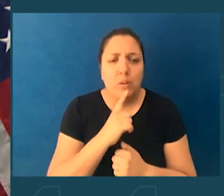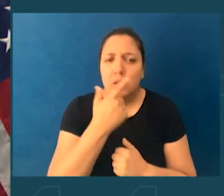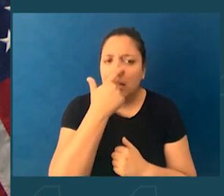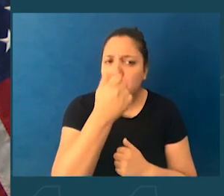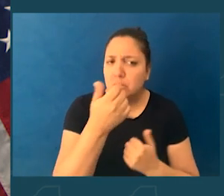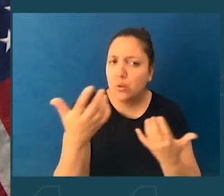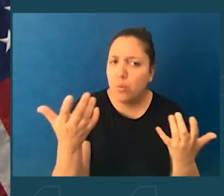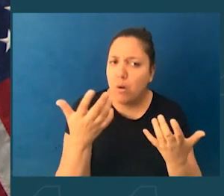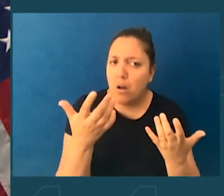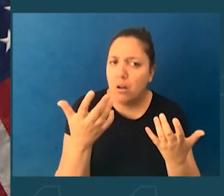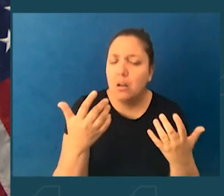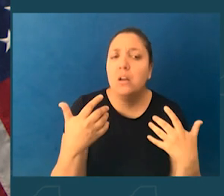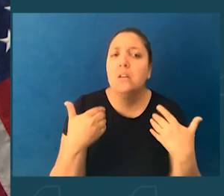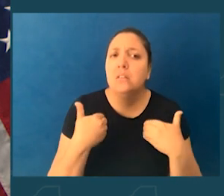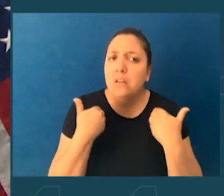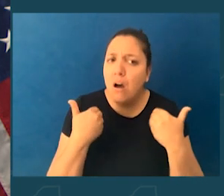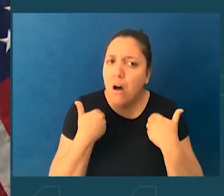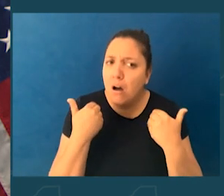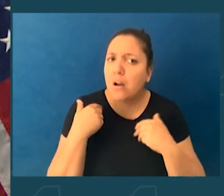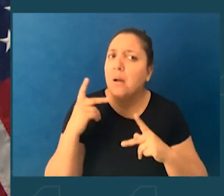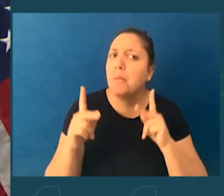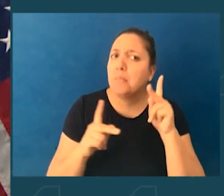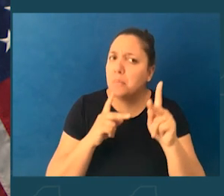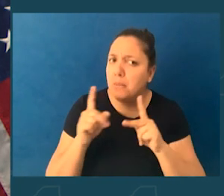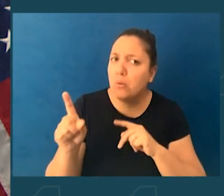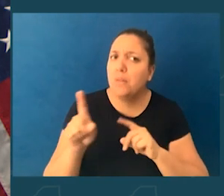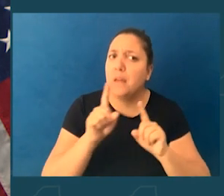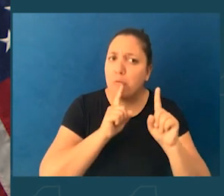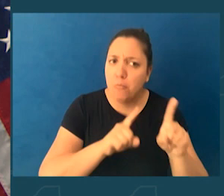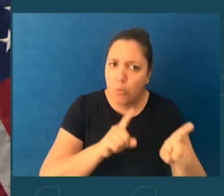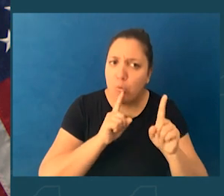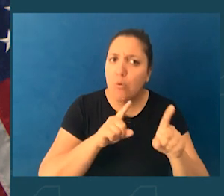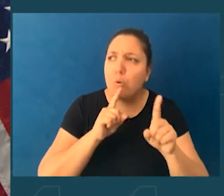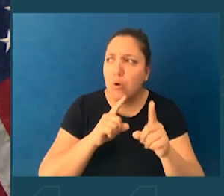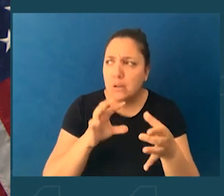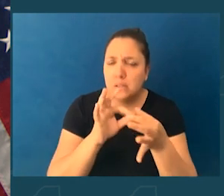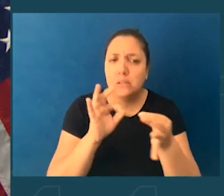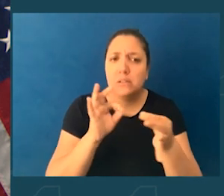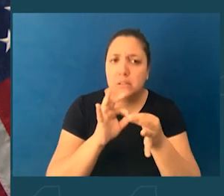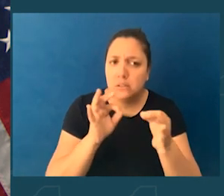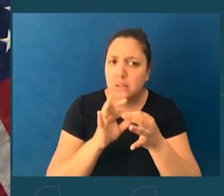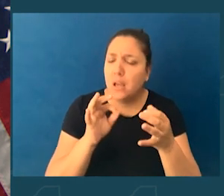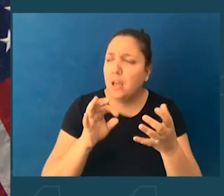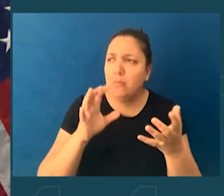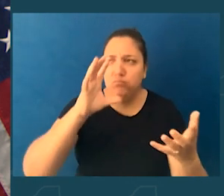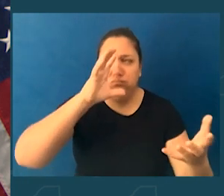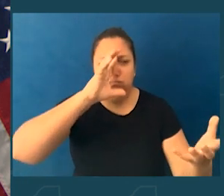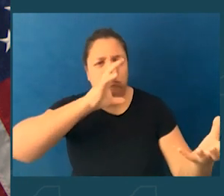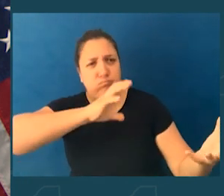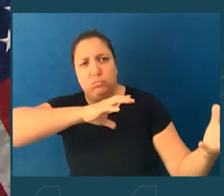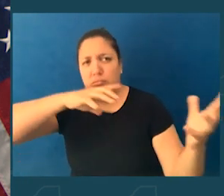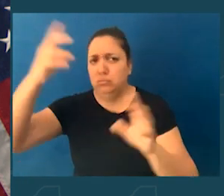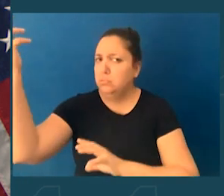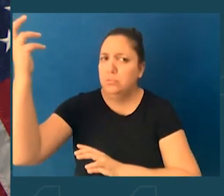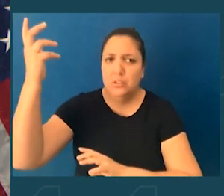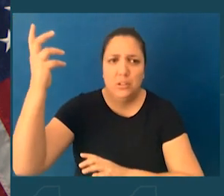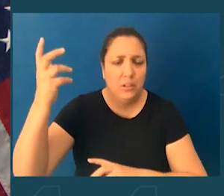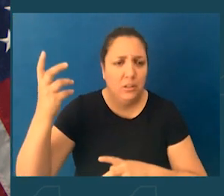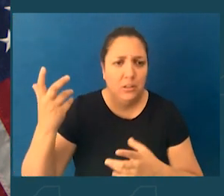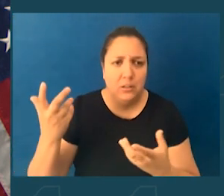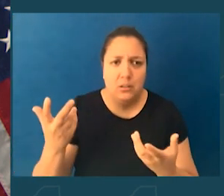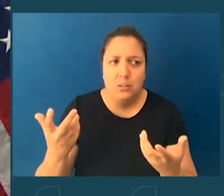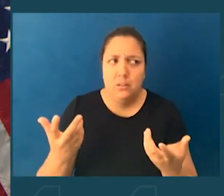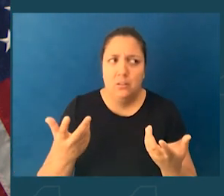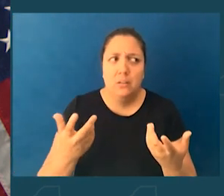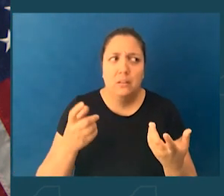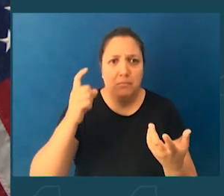unlike anything we've ever seen, unlike anything. And those who had their lives turned upside down when they're just, you know, getting used to